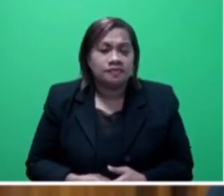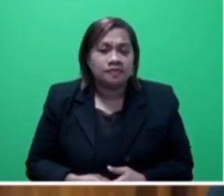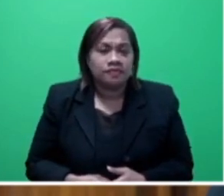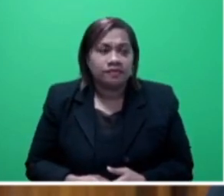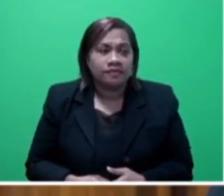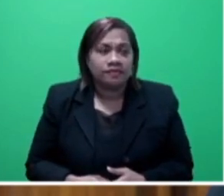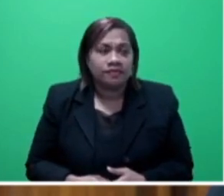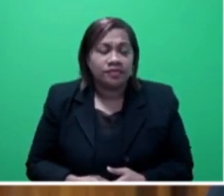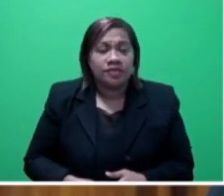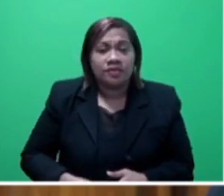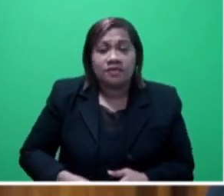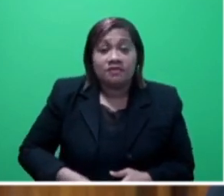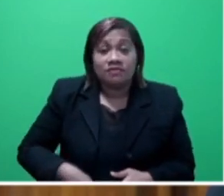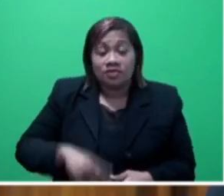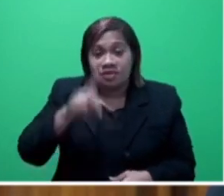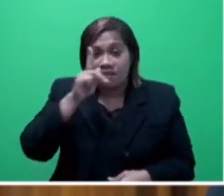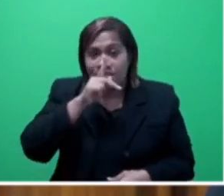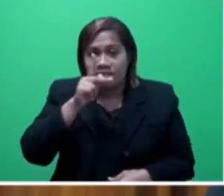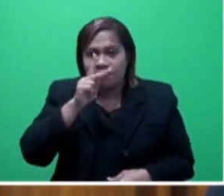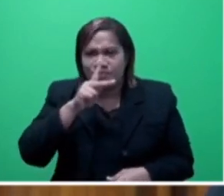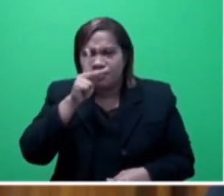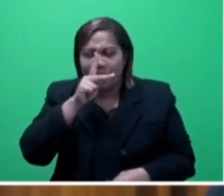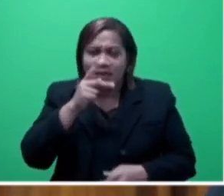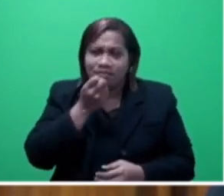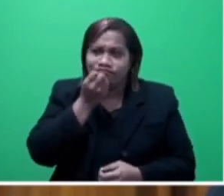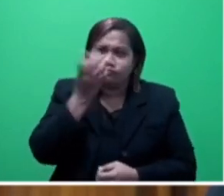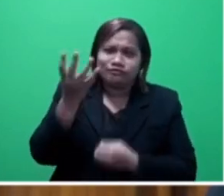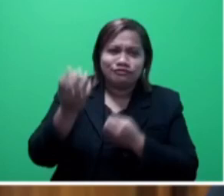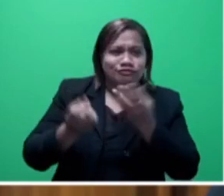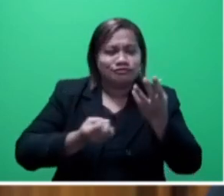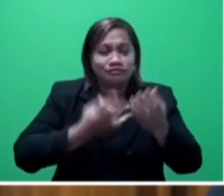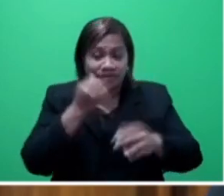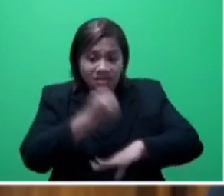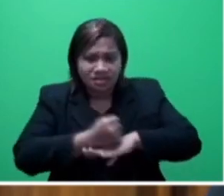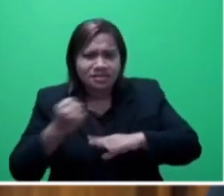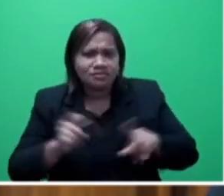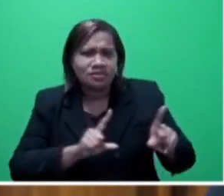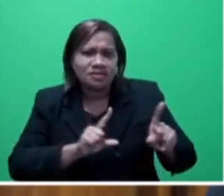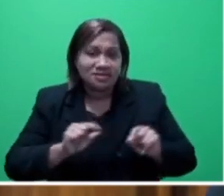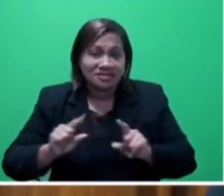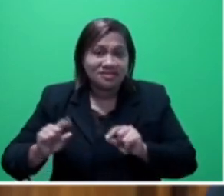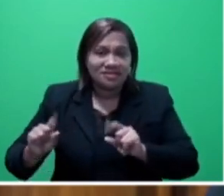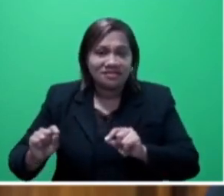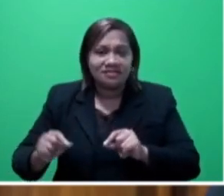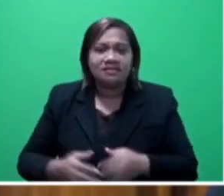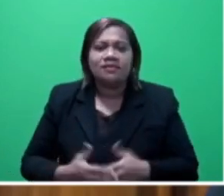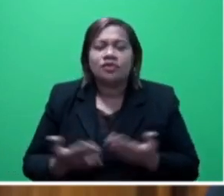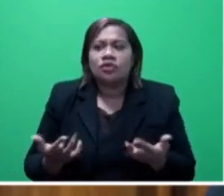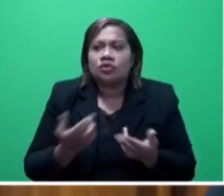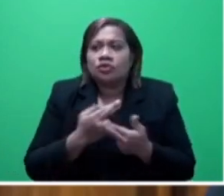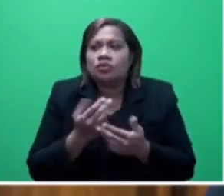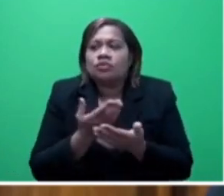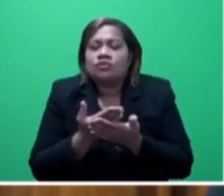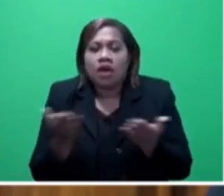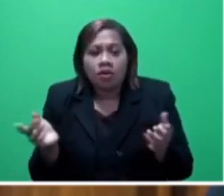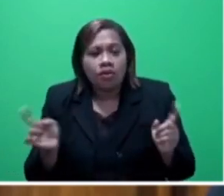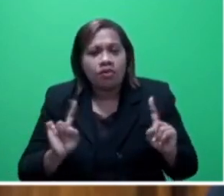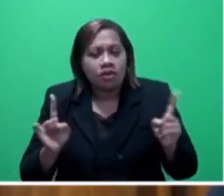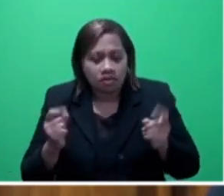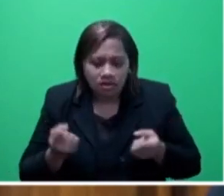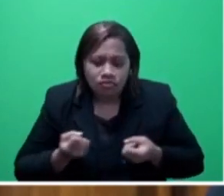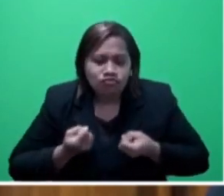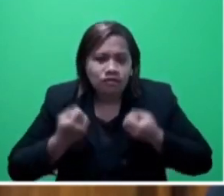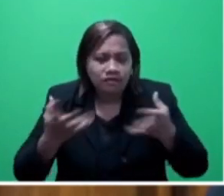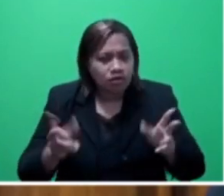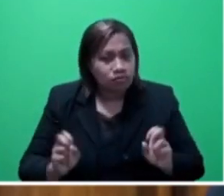public campaign that this government has been with respect to what and how they are providing opportunities